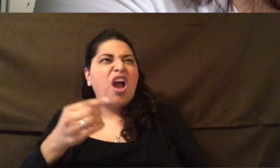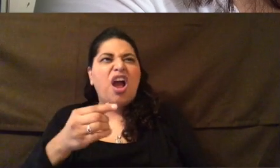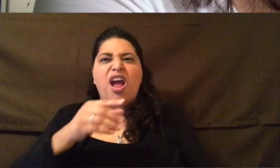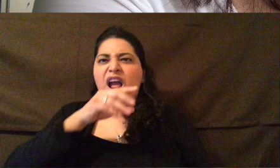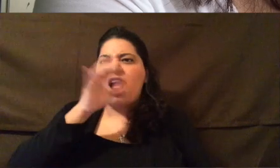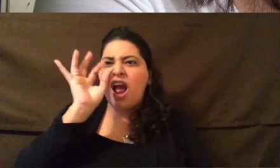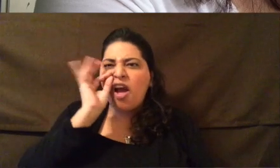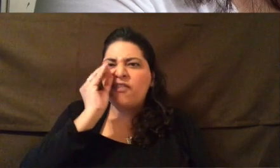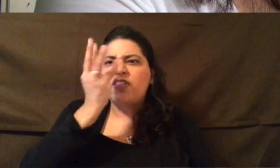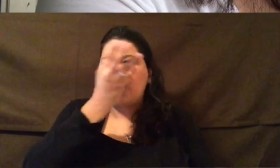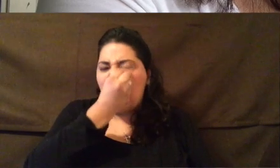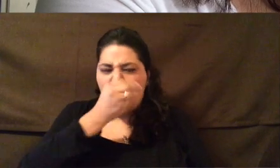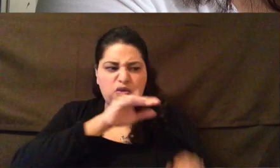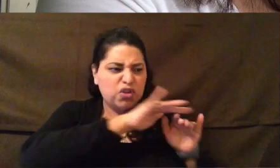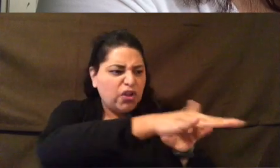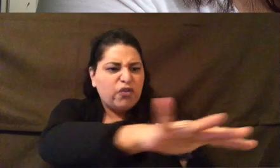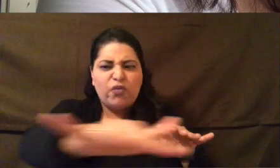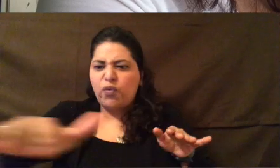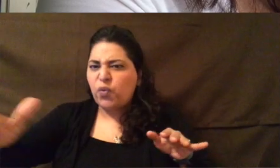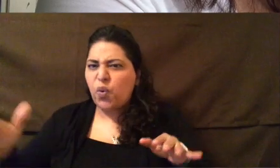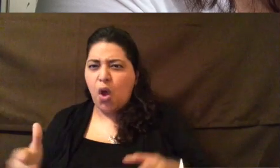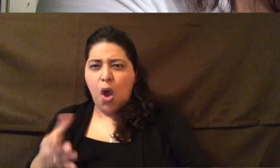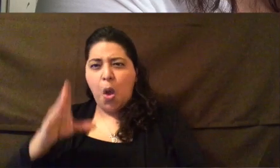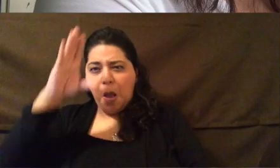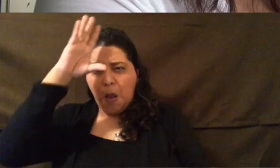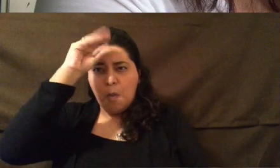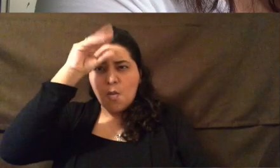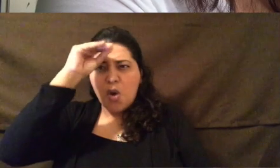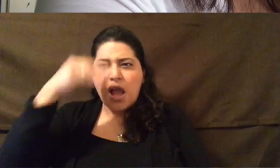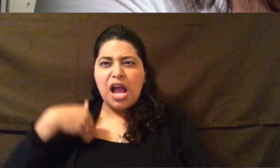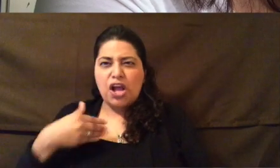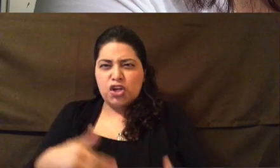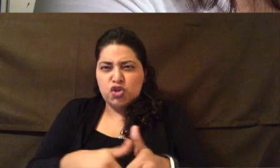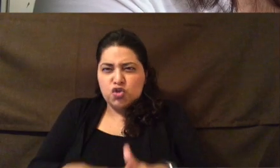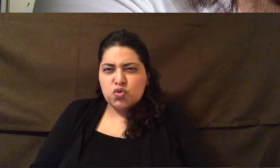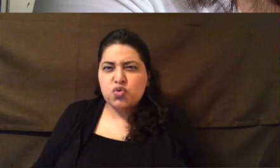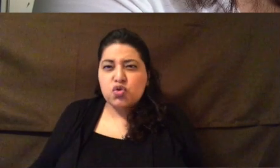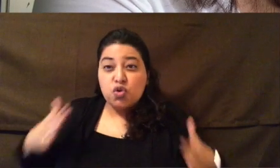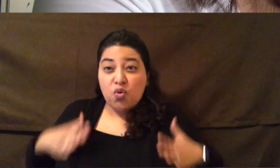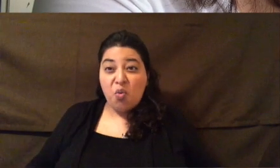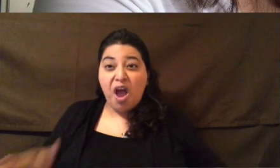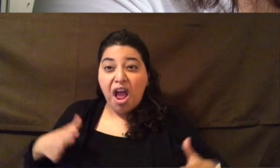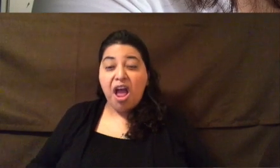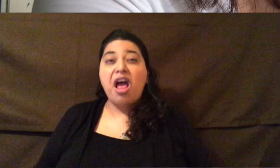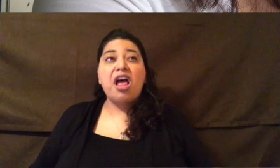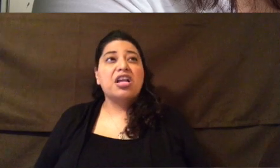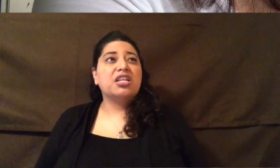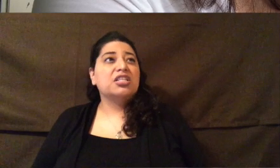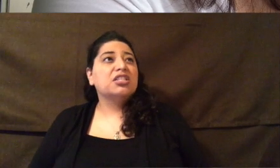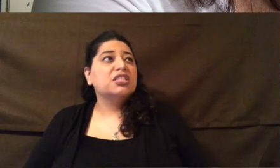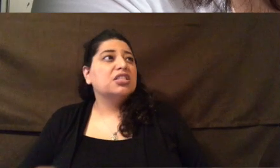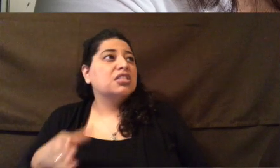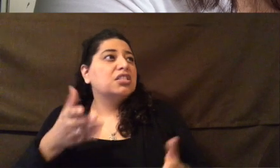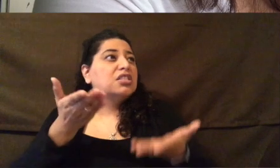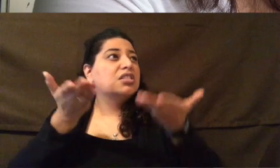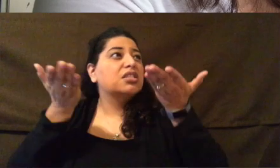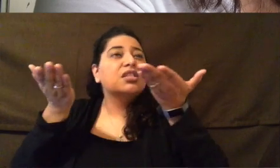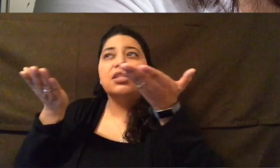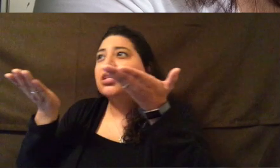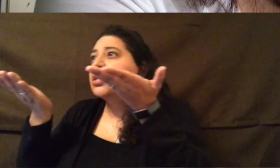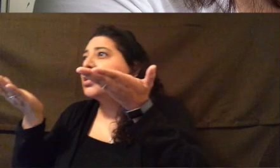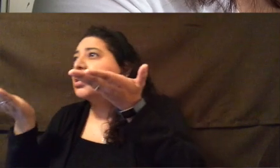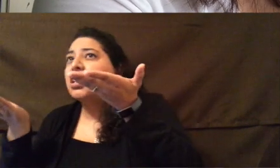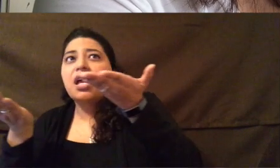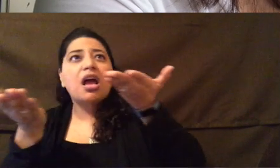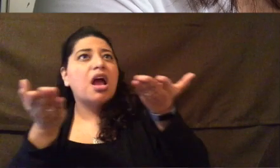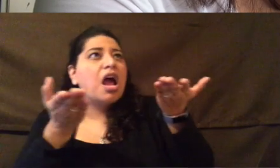floor. Boys in short dresses carried huge trays of food. Dogs were fighting over bones under the tables.